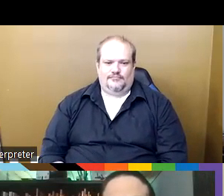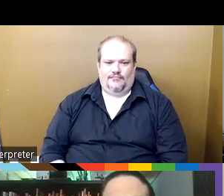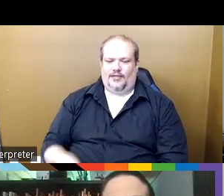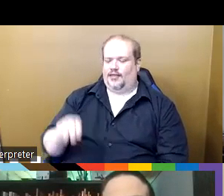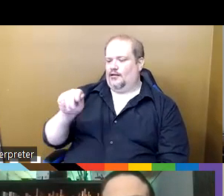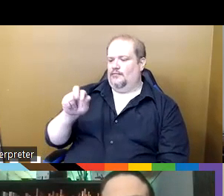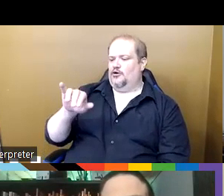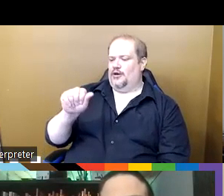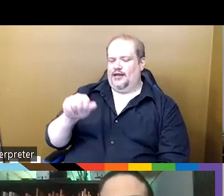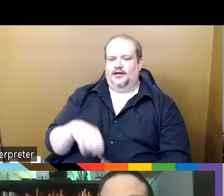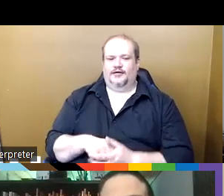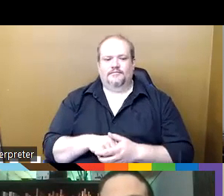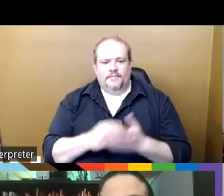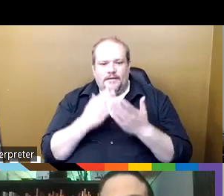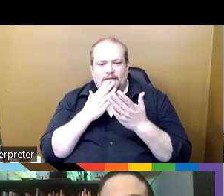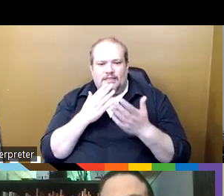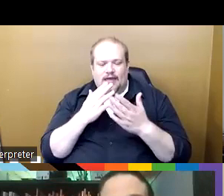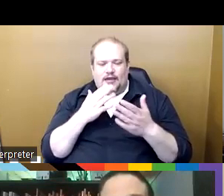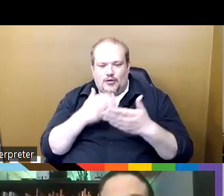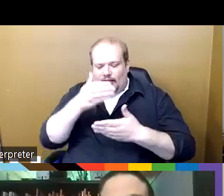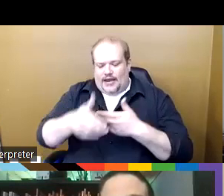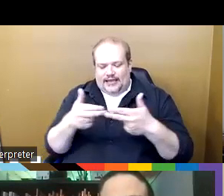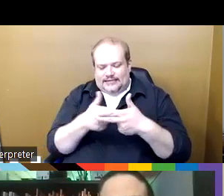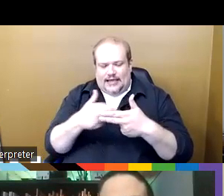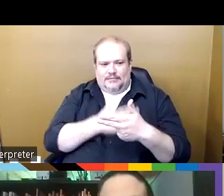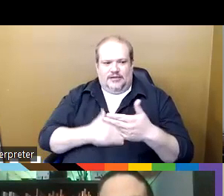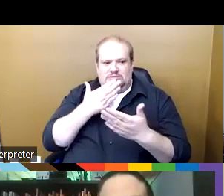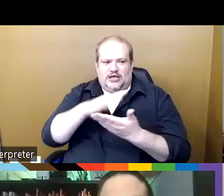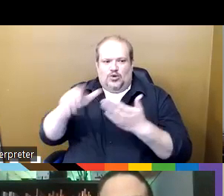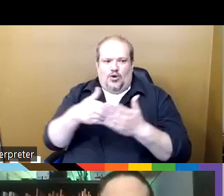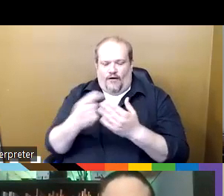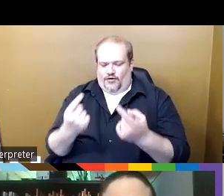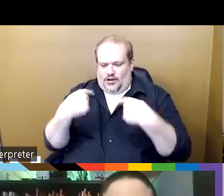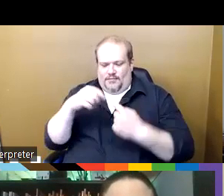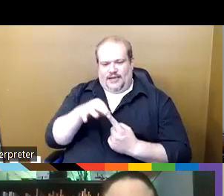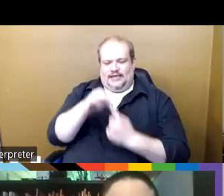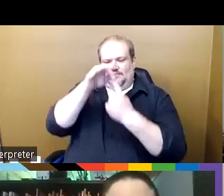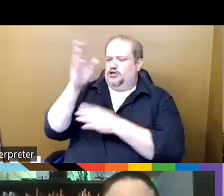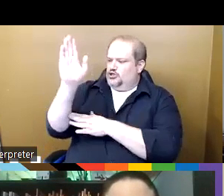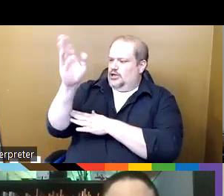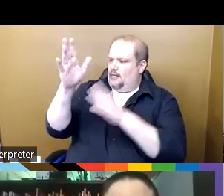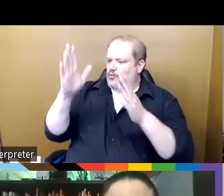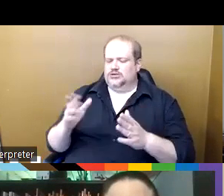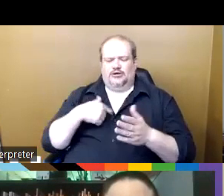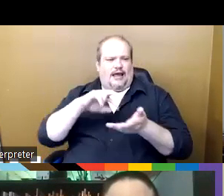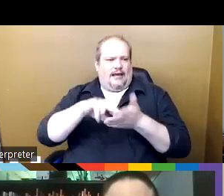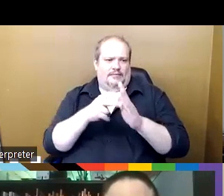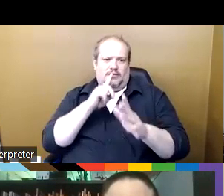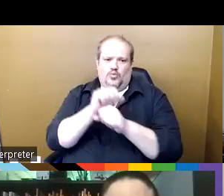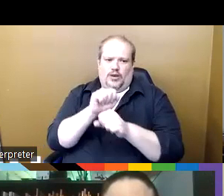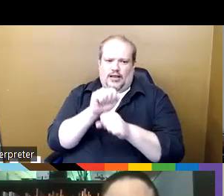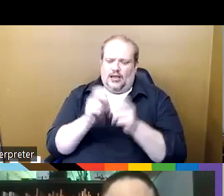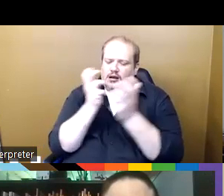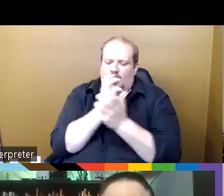Well, thank you. Next slide, please. Thank you all for coming, especially the presenters. I mean, really